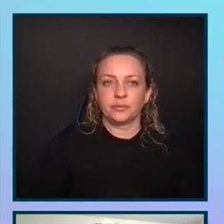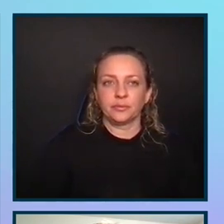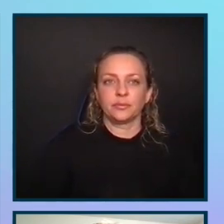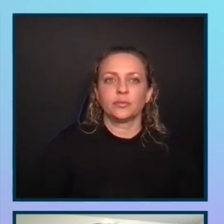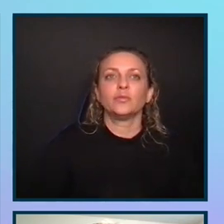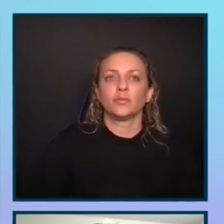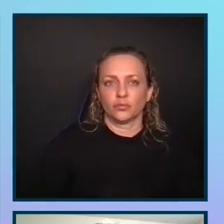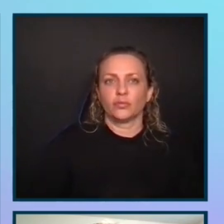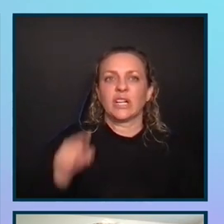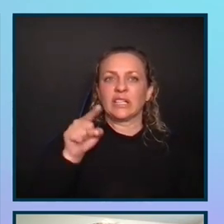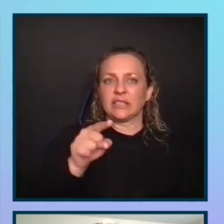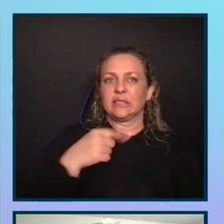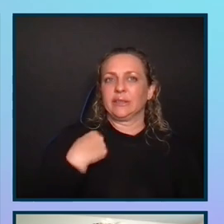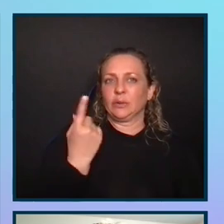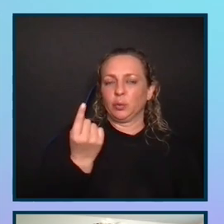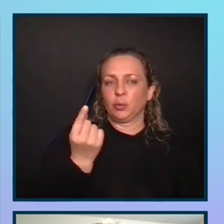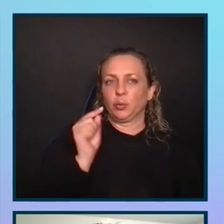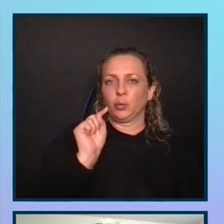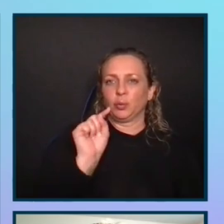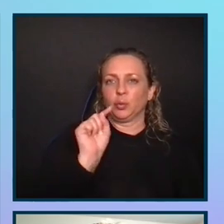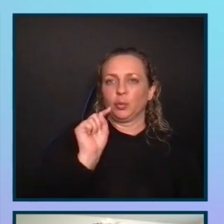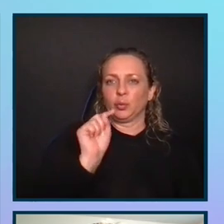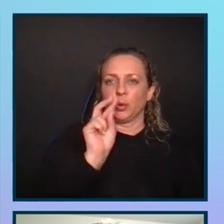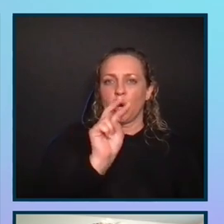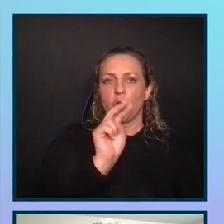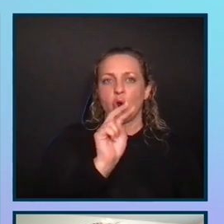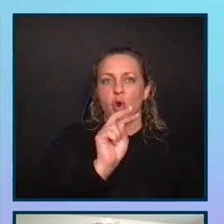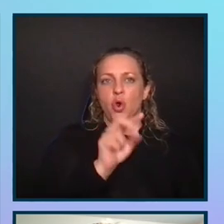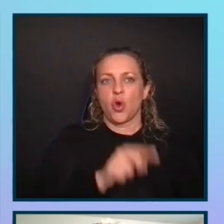So this is what I did.